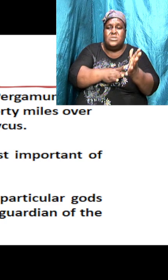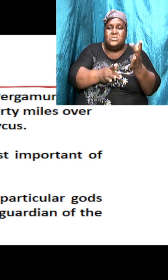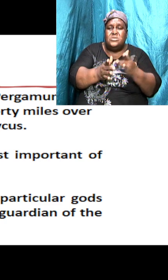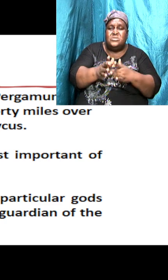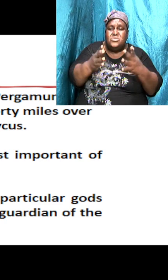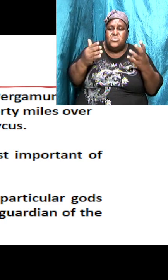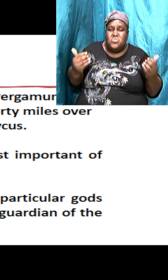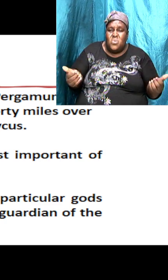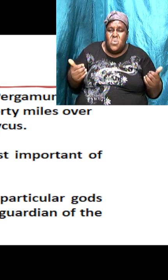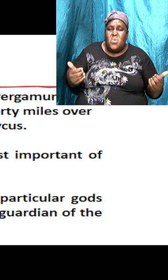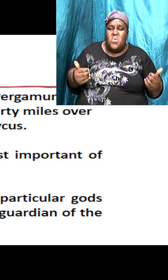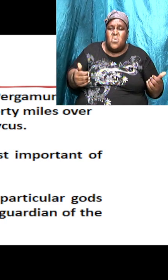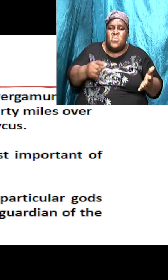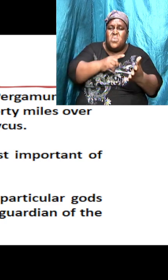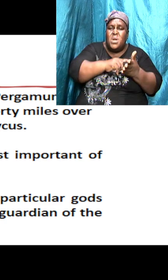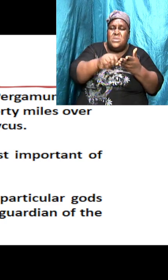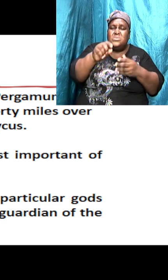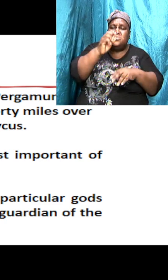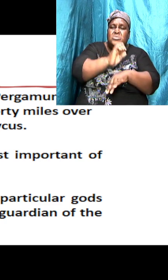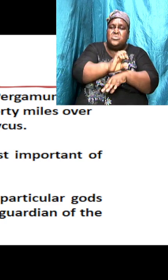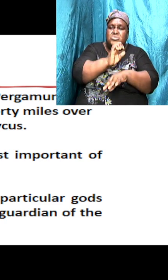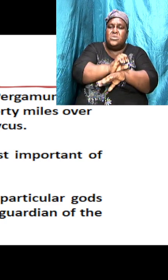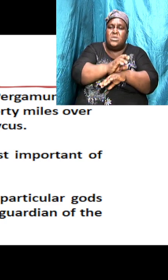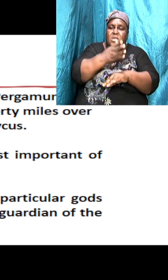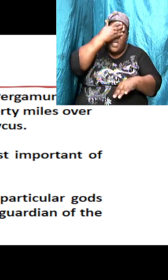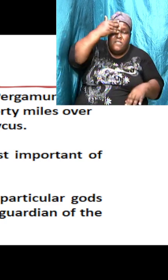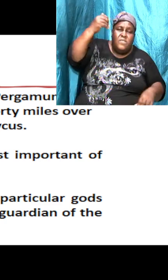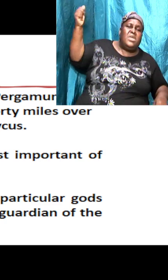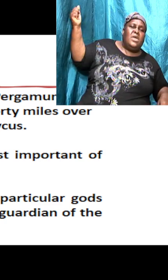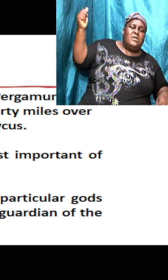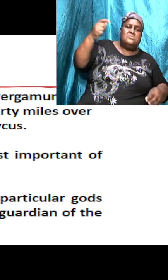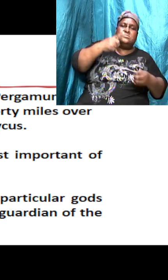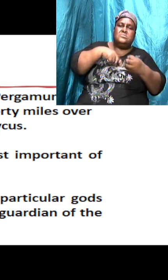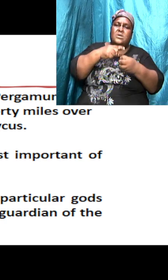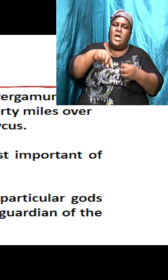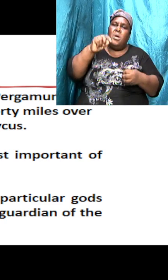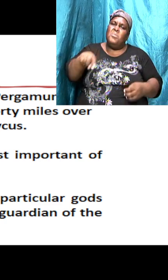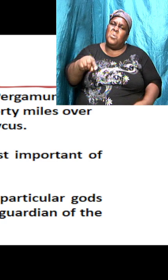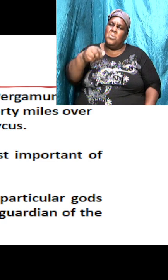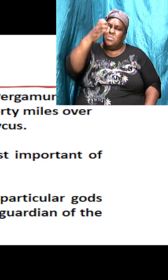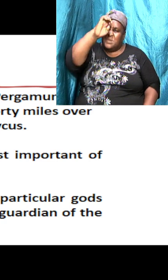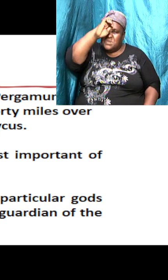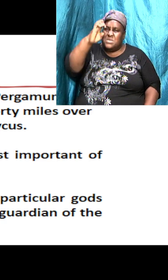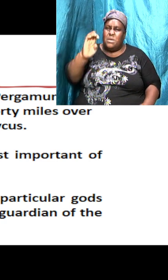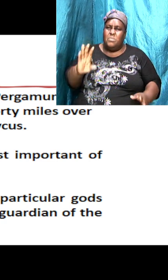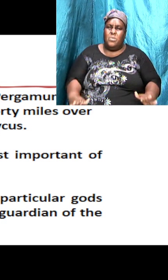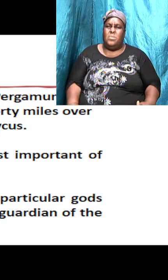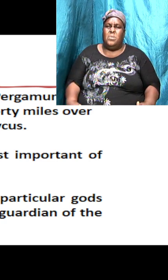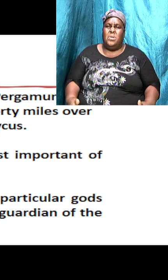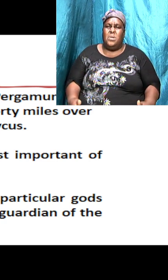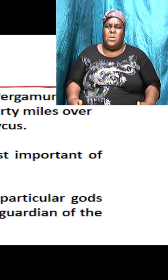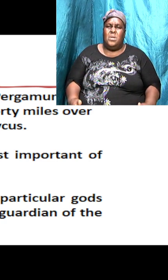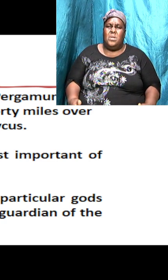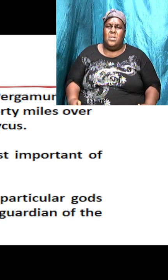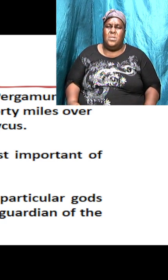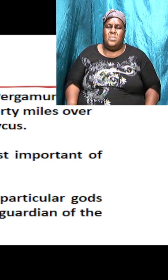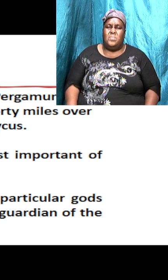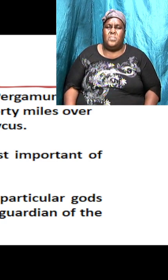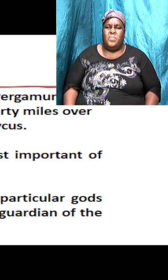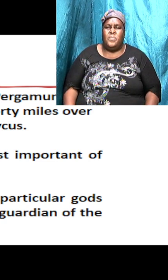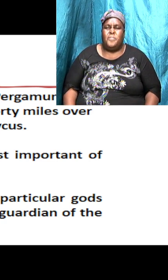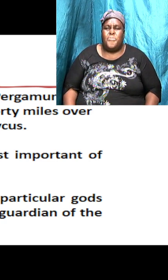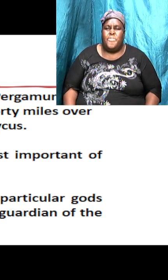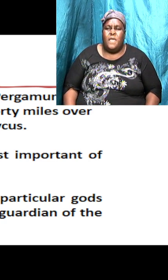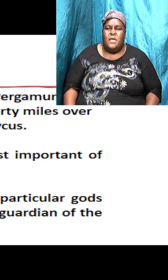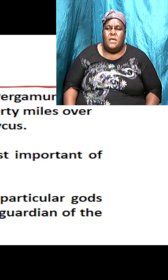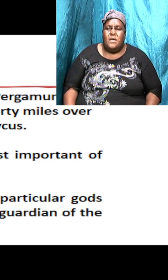now writing to the church and saying, look here, forget about this emperor. I mean, he never said it in that, in those terms in the scripture here, you know.